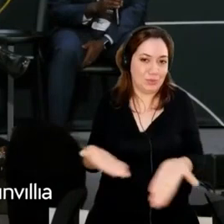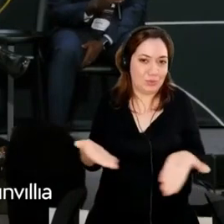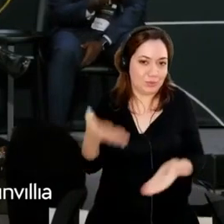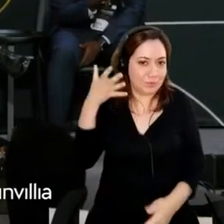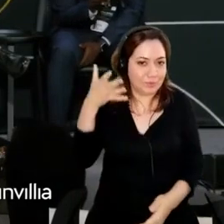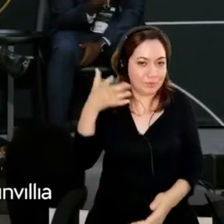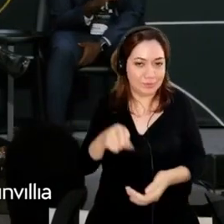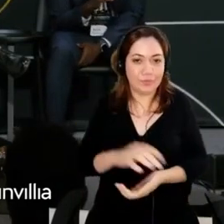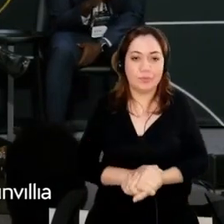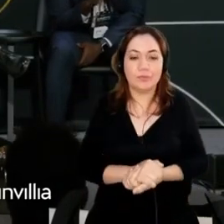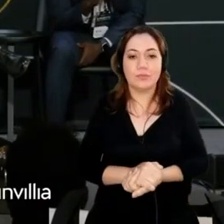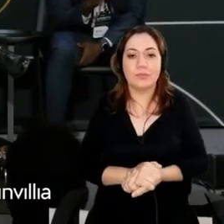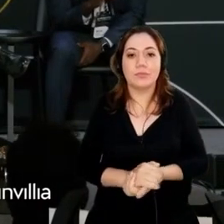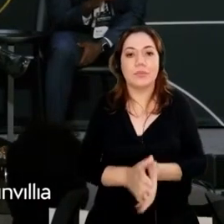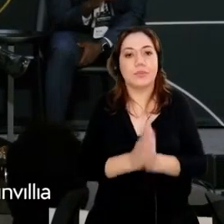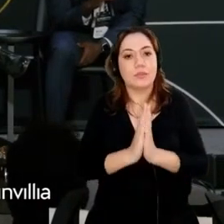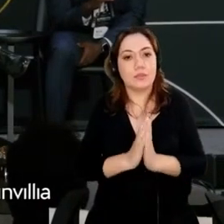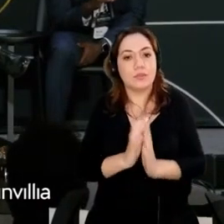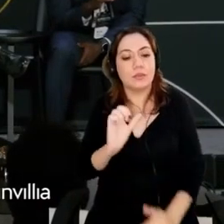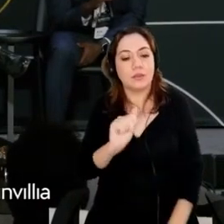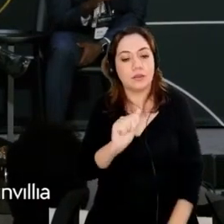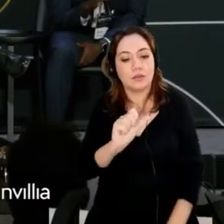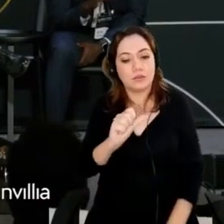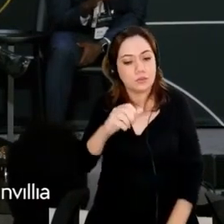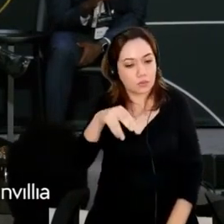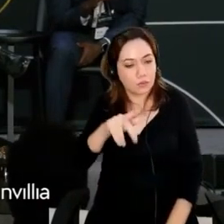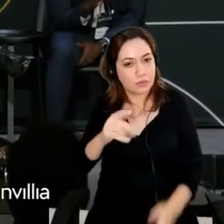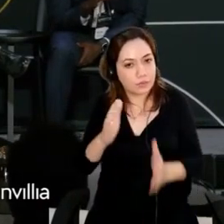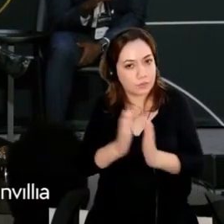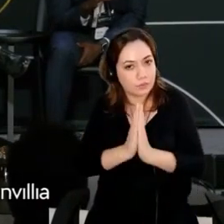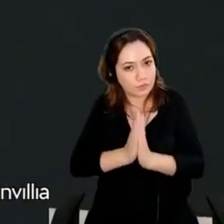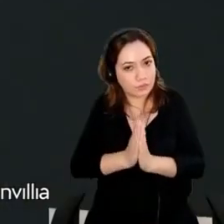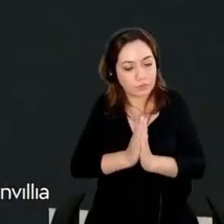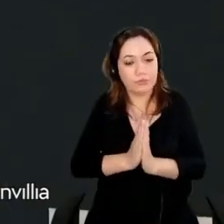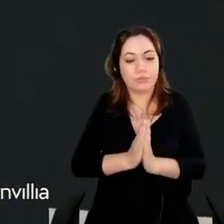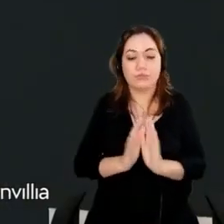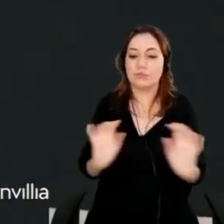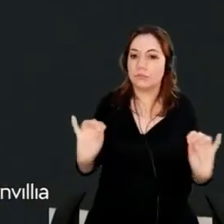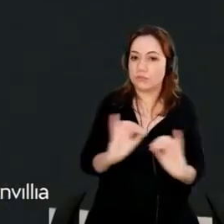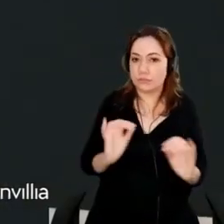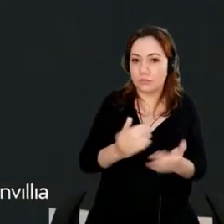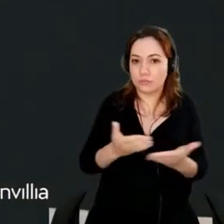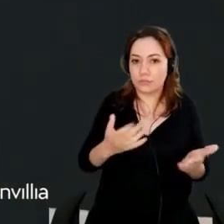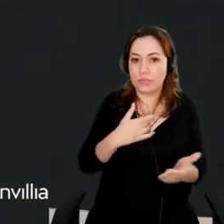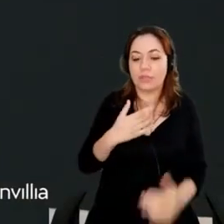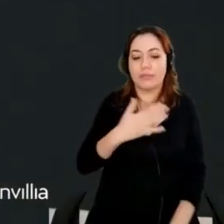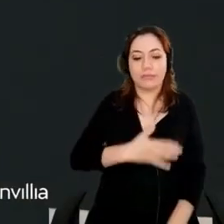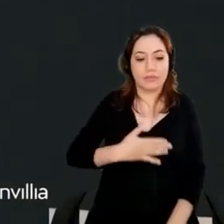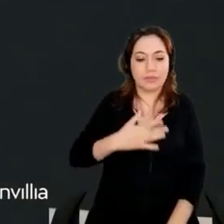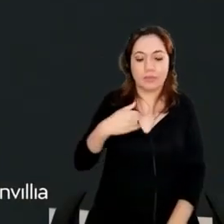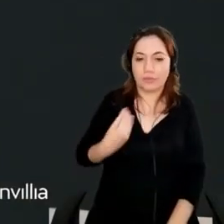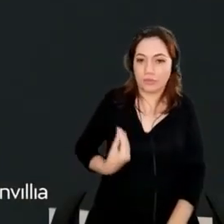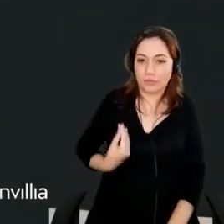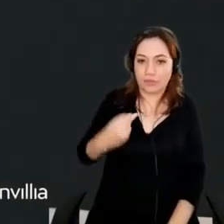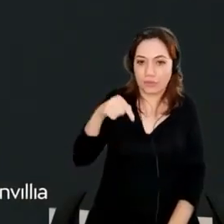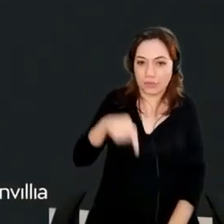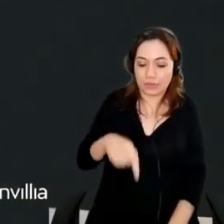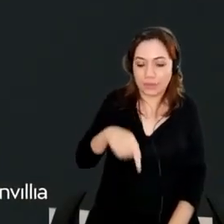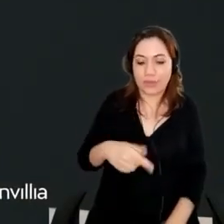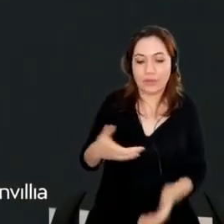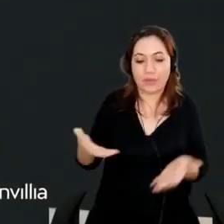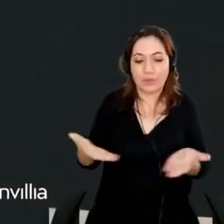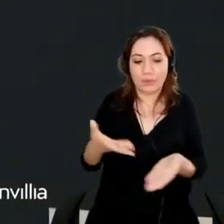please. Yes. Hi, everybody. It's great to be here. Yesterday was my birthday. I'm the one